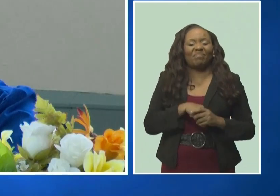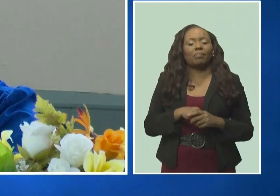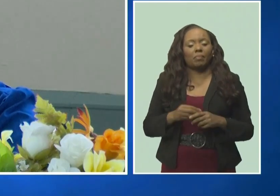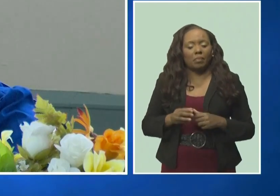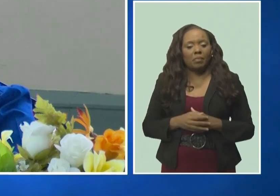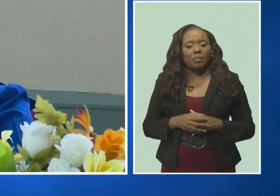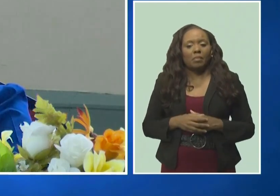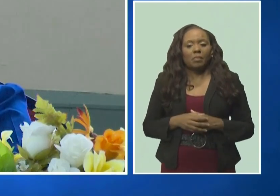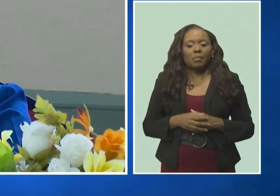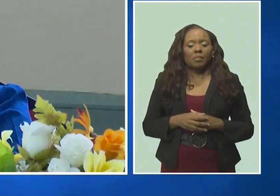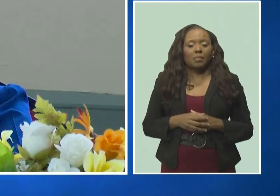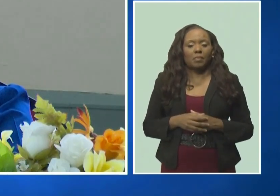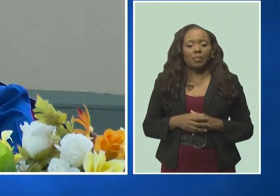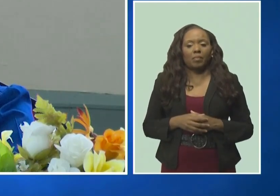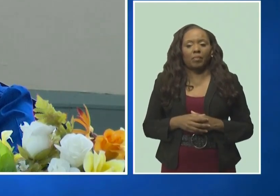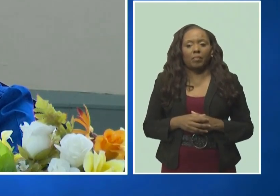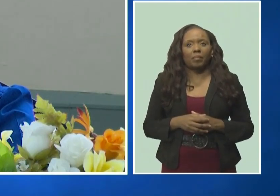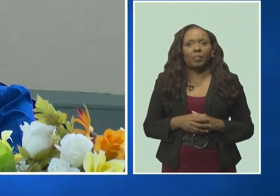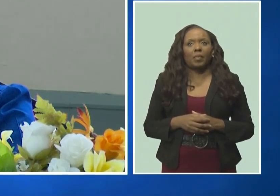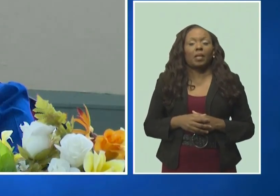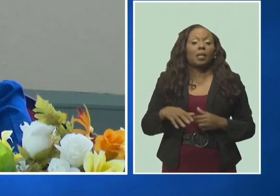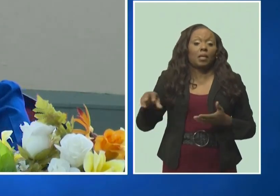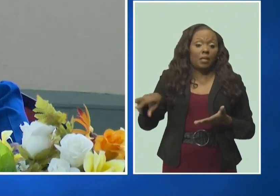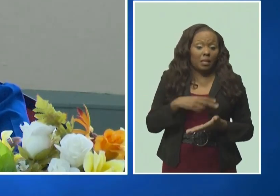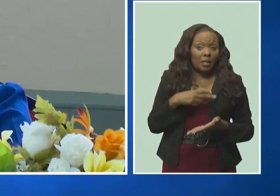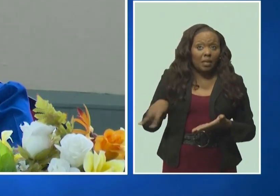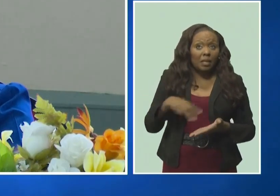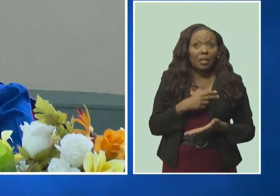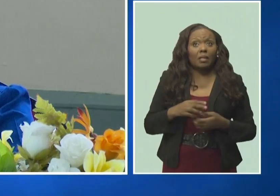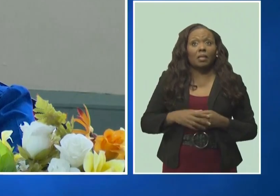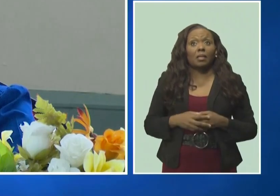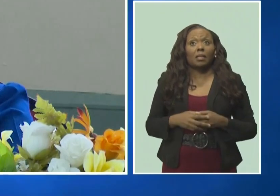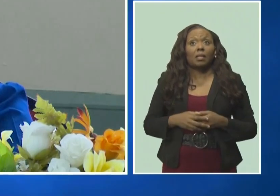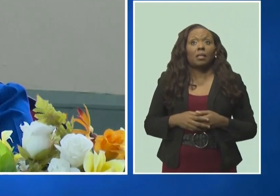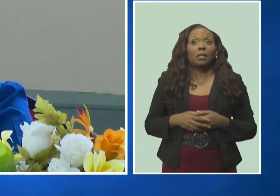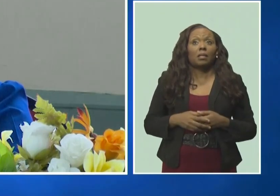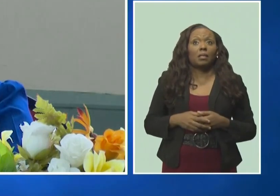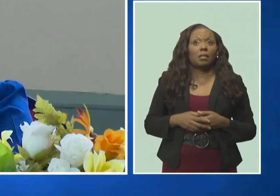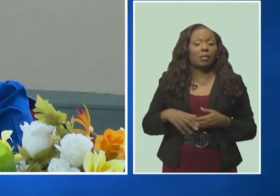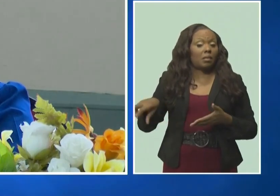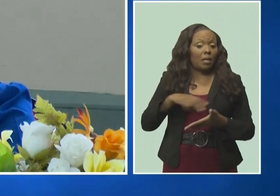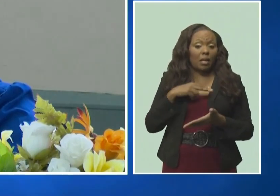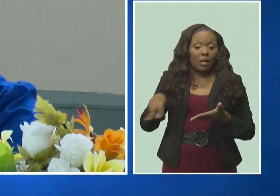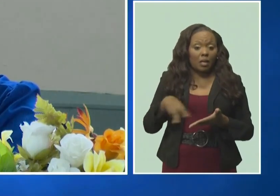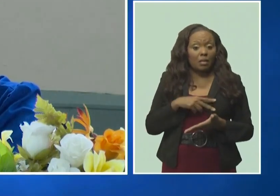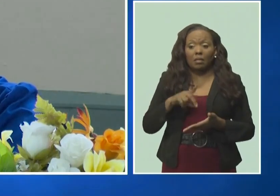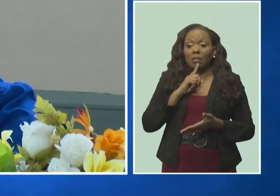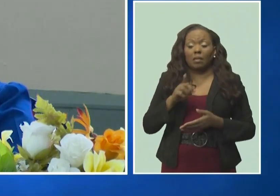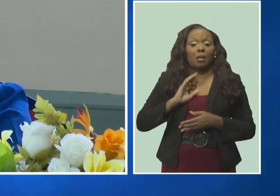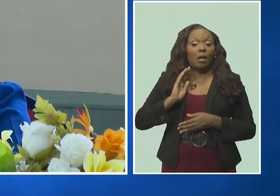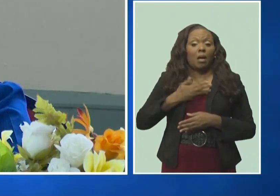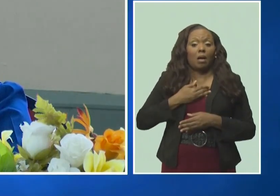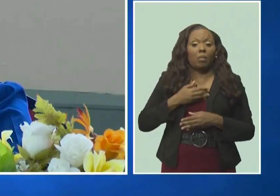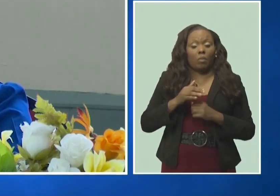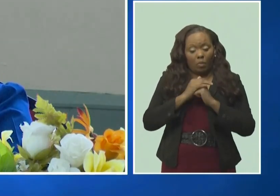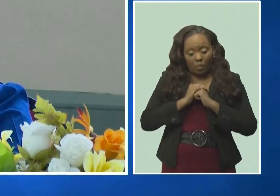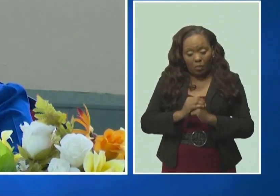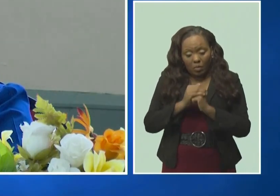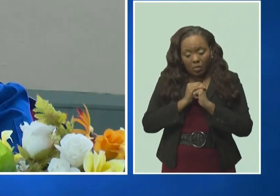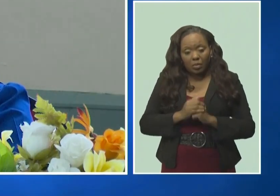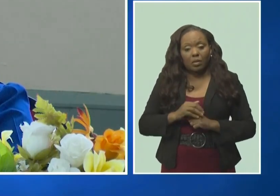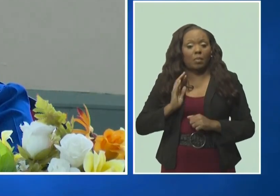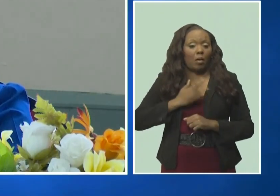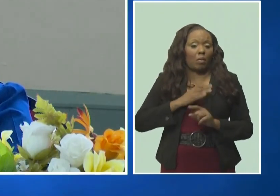actively. We will also have dance, because dance is part of our worship, part of our cultural celebration. So the dance is being done